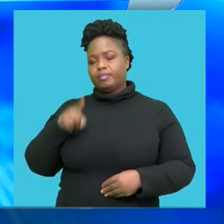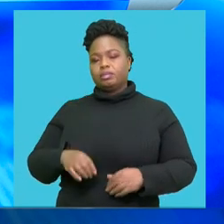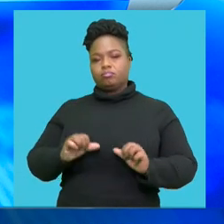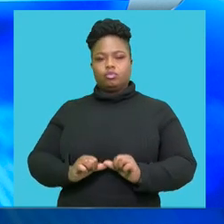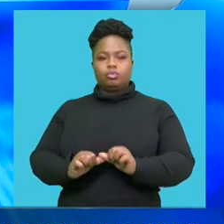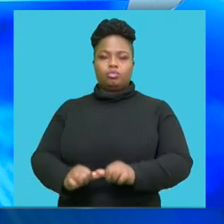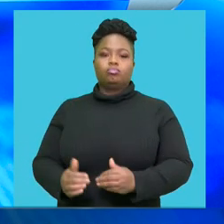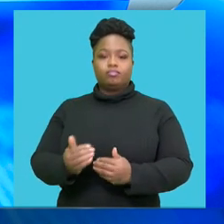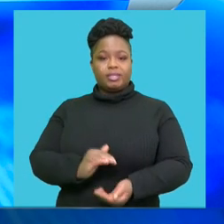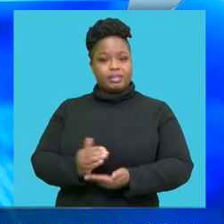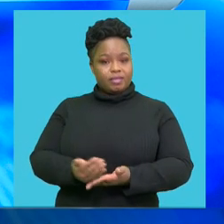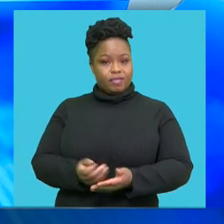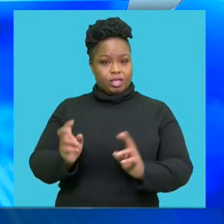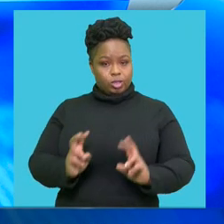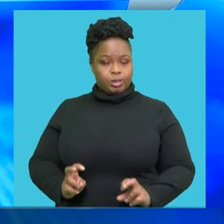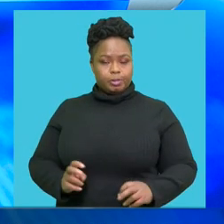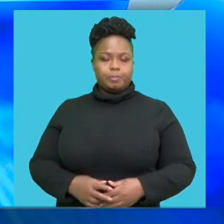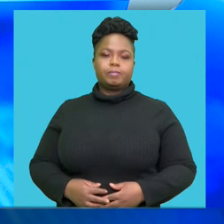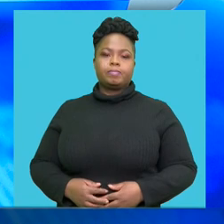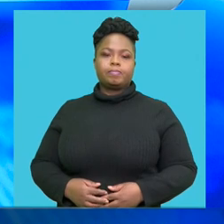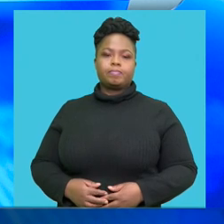nokusebenzisa ugesi ngokuwonga ukuze kugwemeke lesi simo.